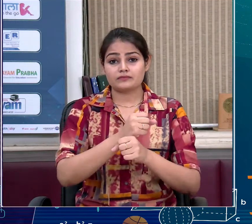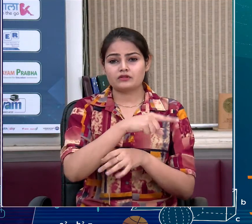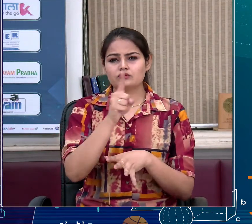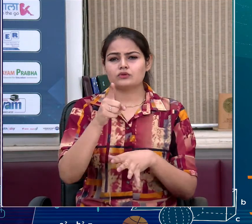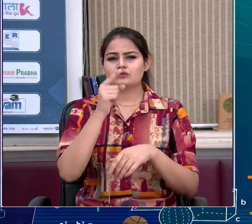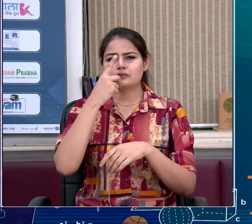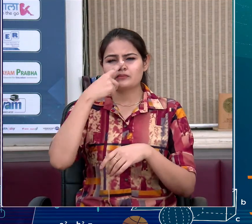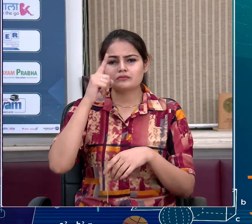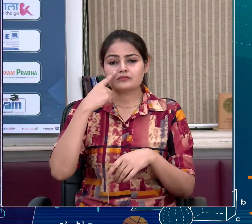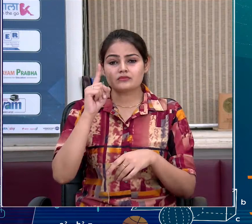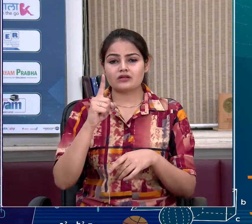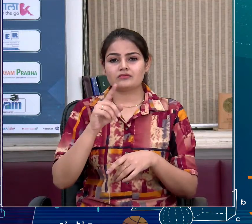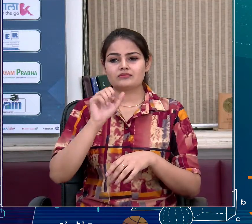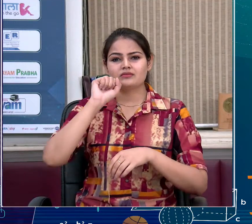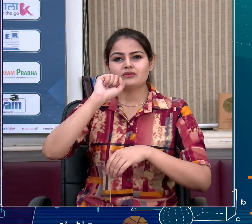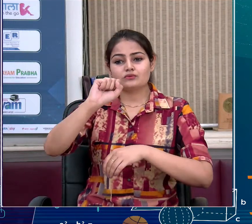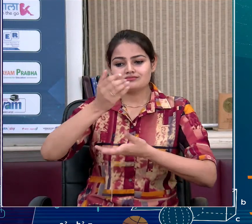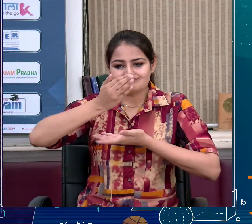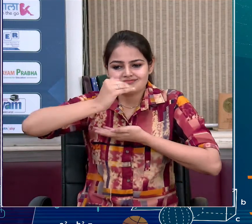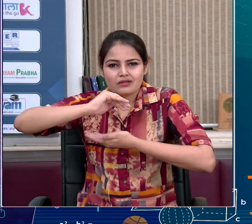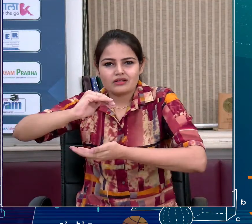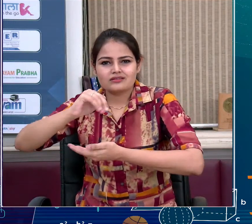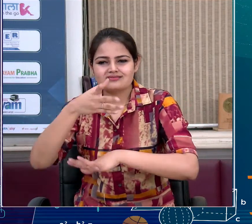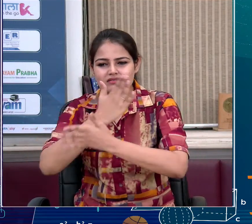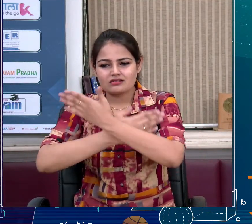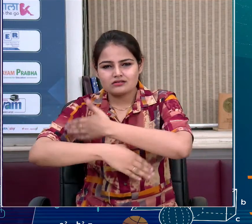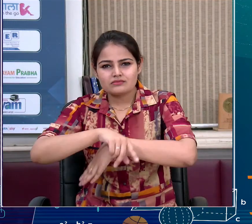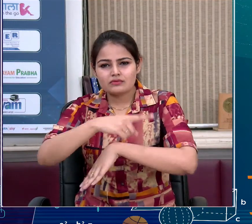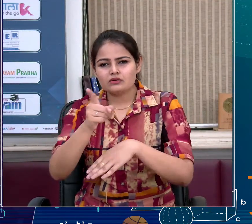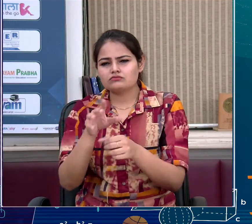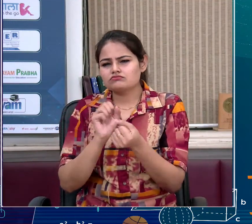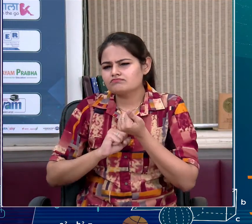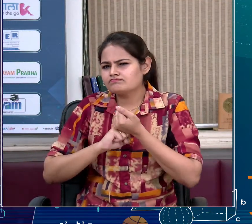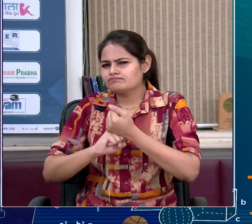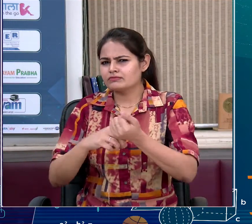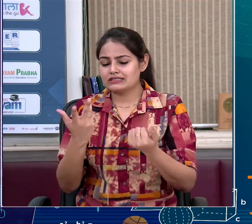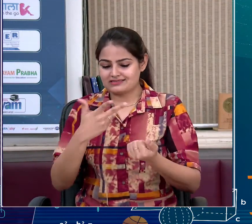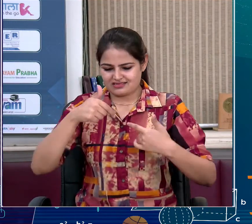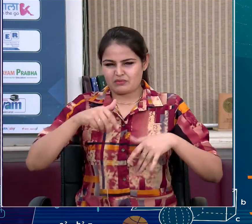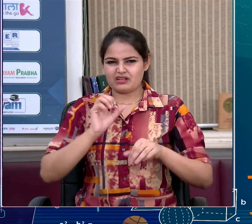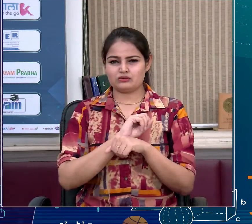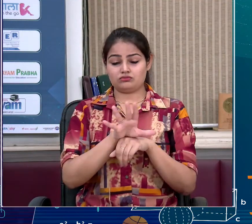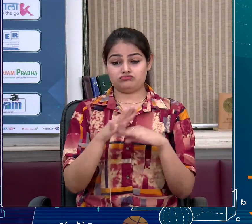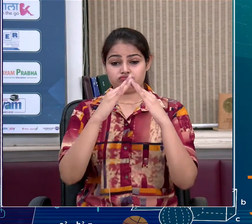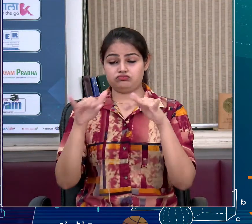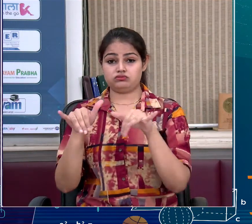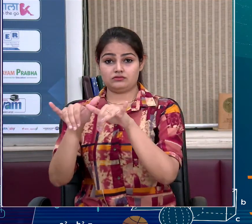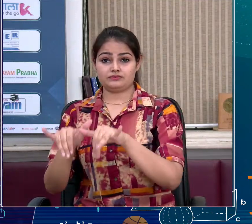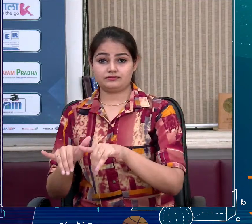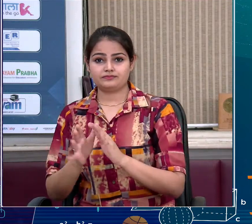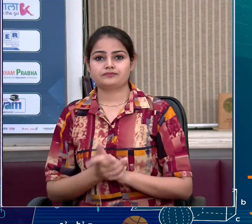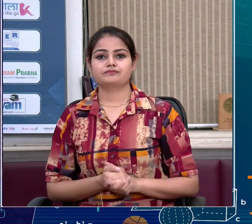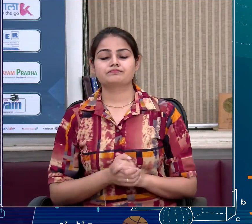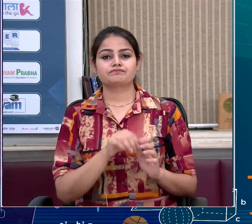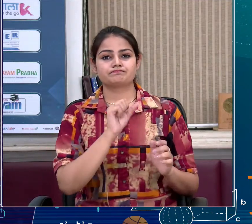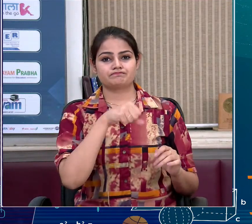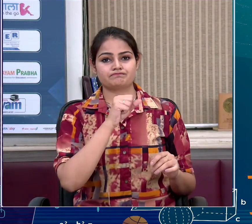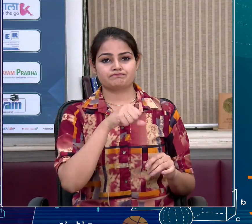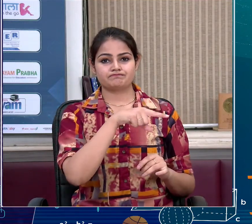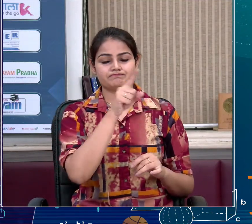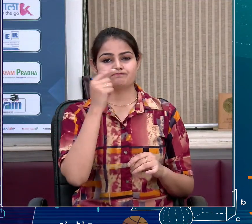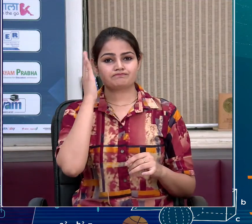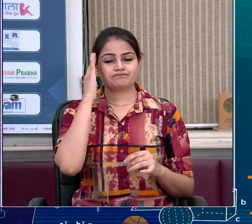pandemic time to a student or a children? I know. I think it's been a real tough year for everyone, and I